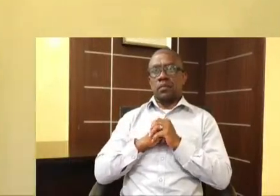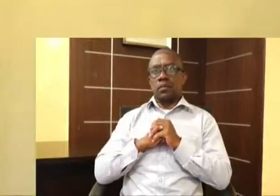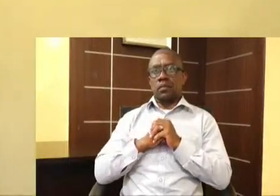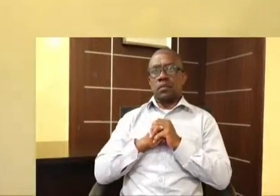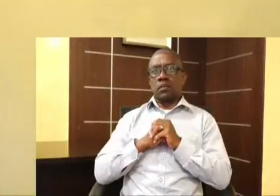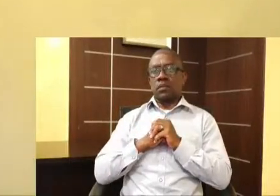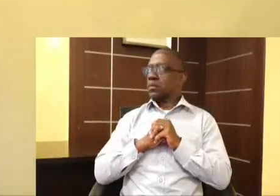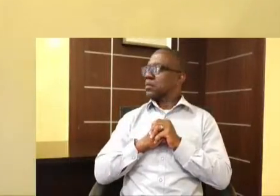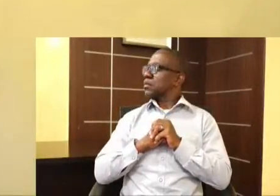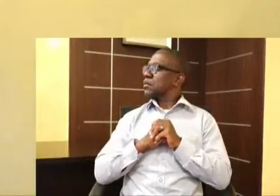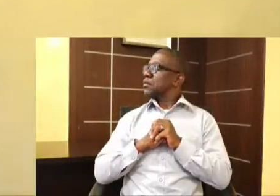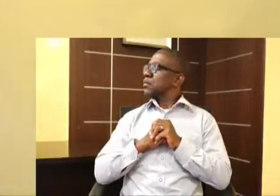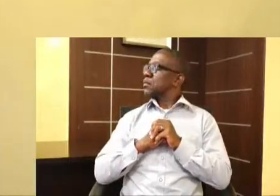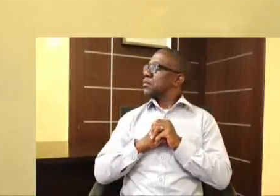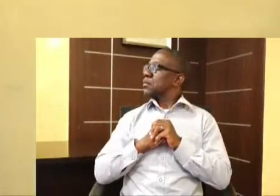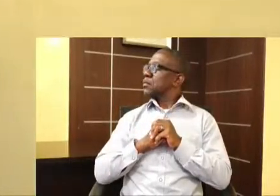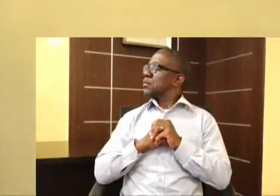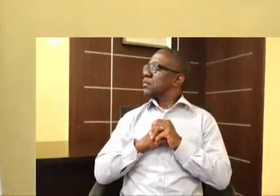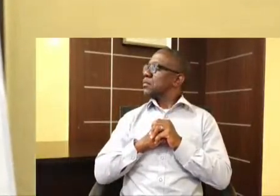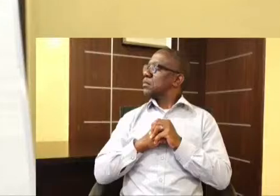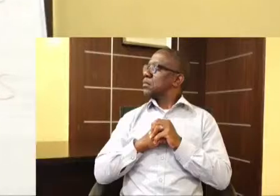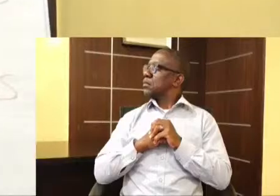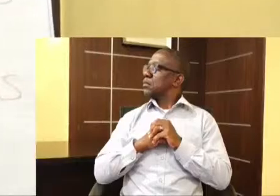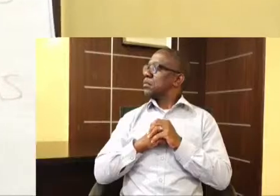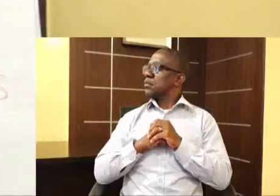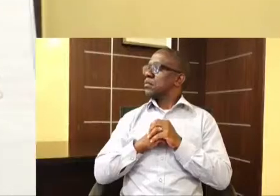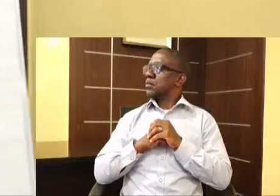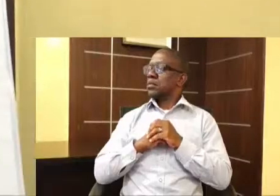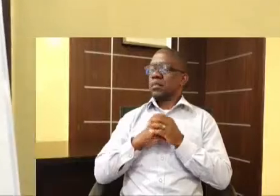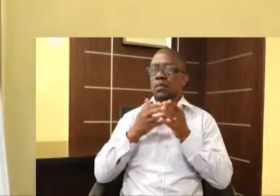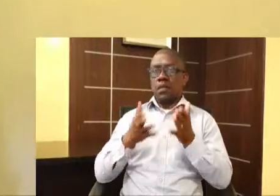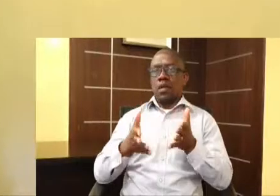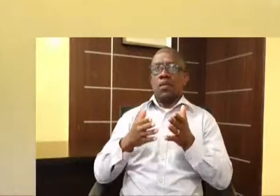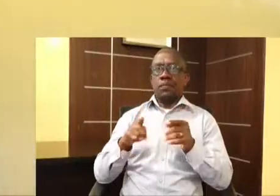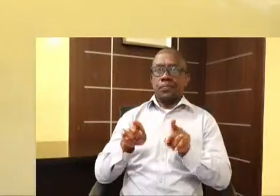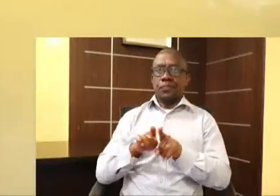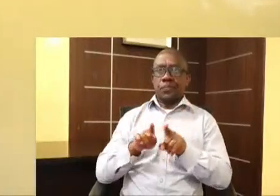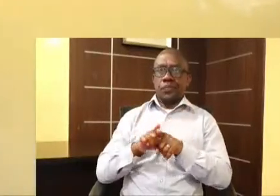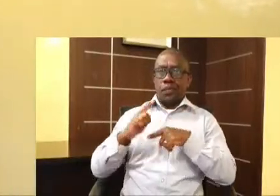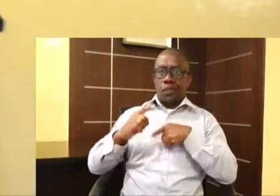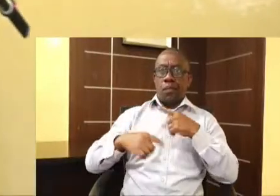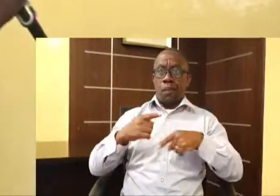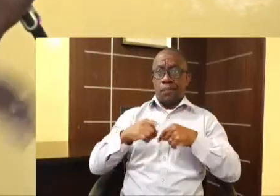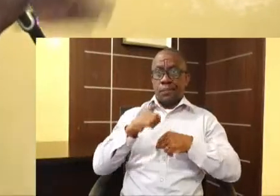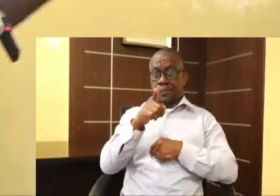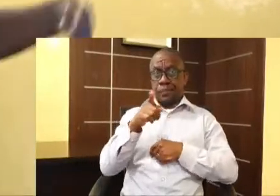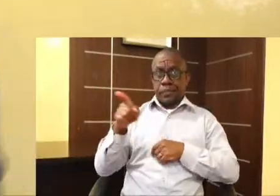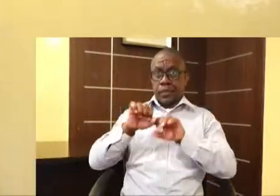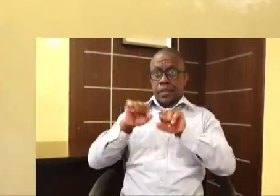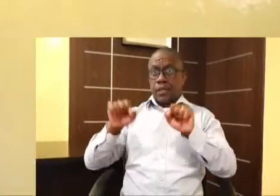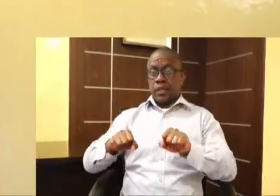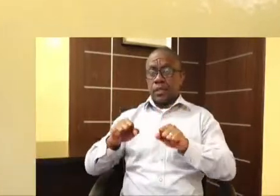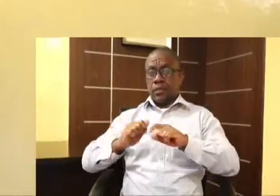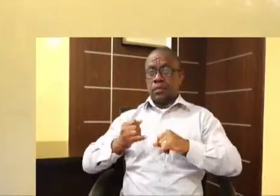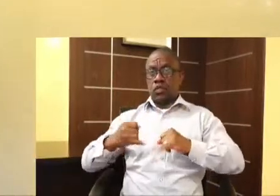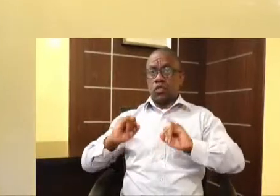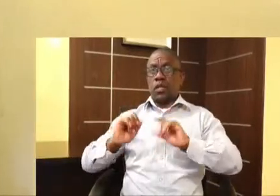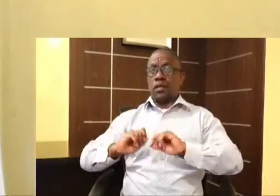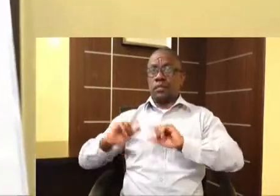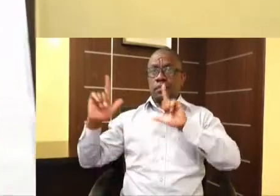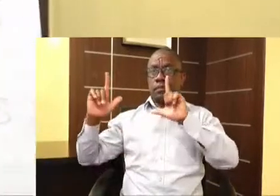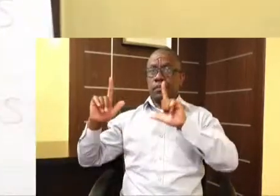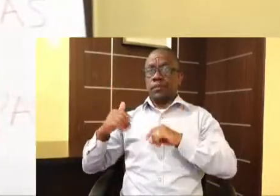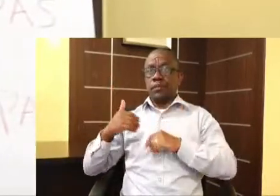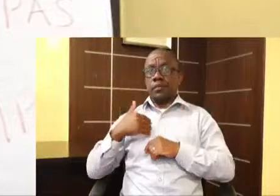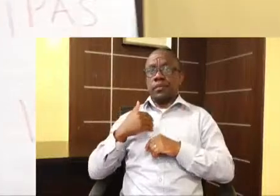So meanwhile, as the control room is trying to put their systems up here, I'm seeing beautifully there. So I